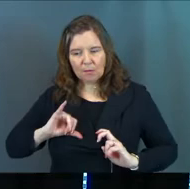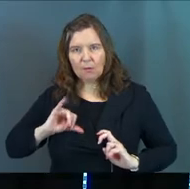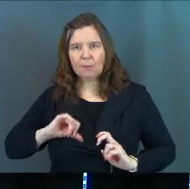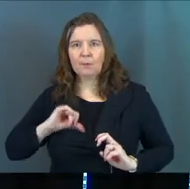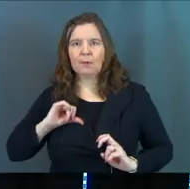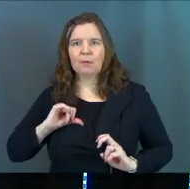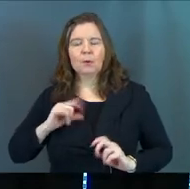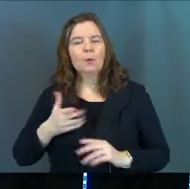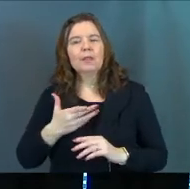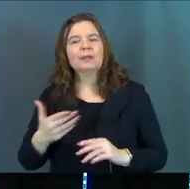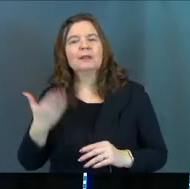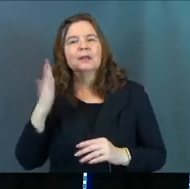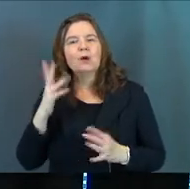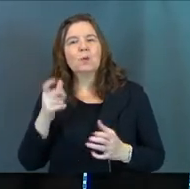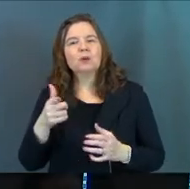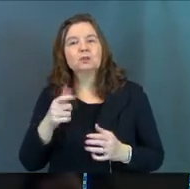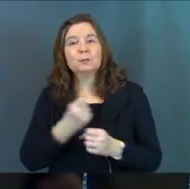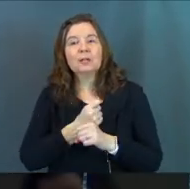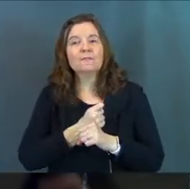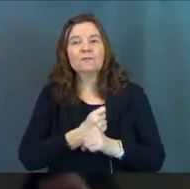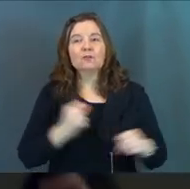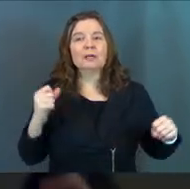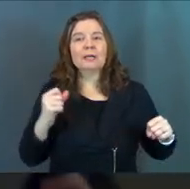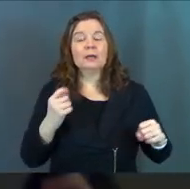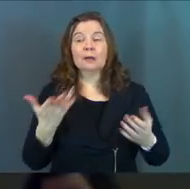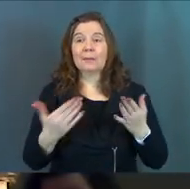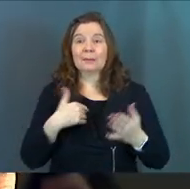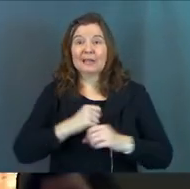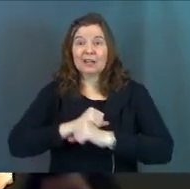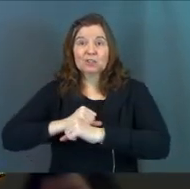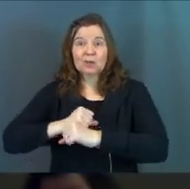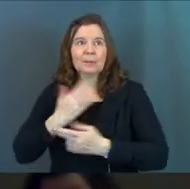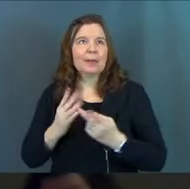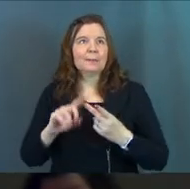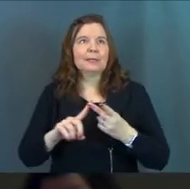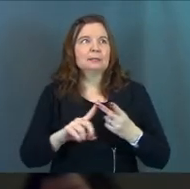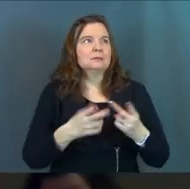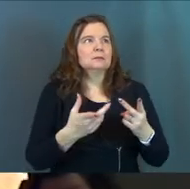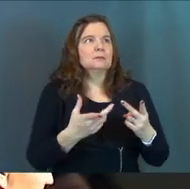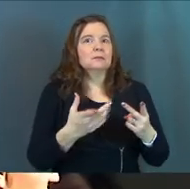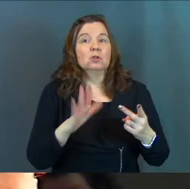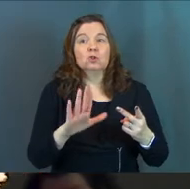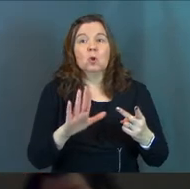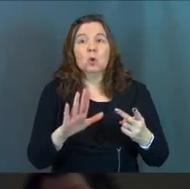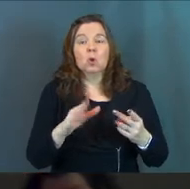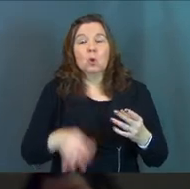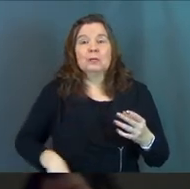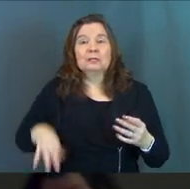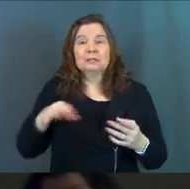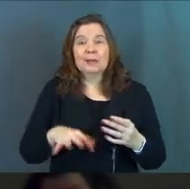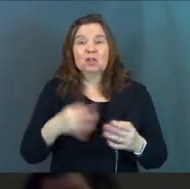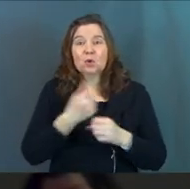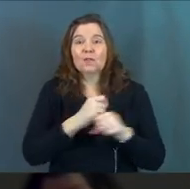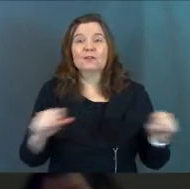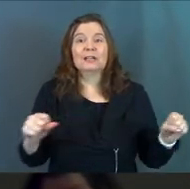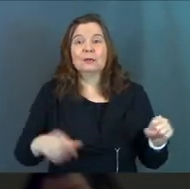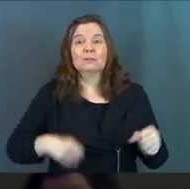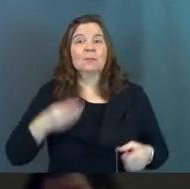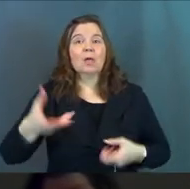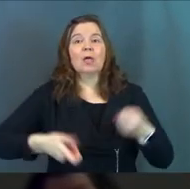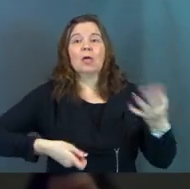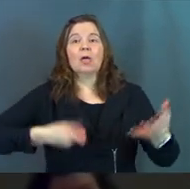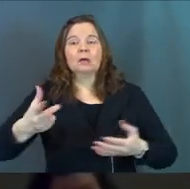Right? But what are the things that God wants you to be free of? And maybe it's not security. Maybe it's you're spending your freedom to